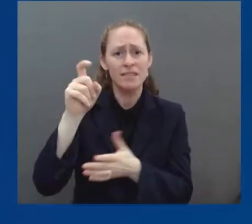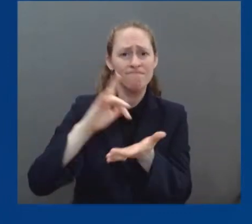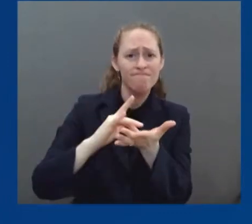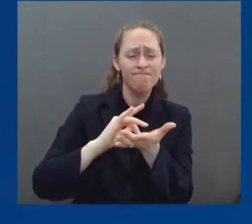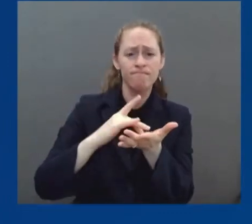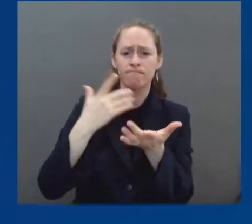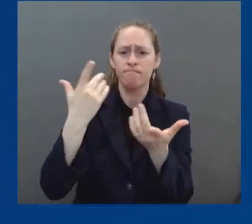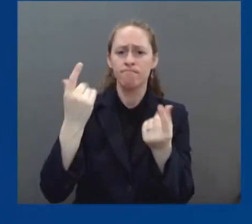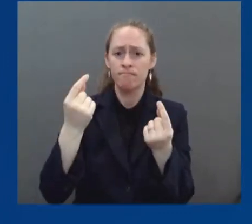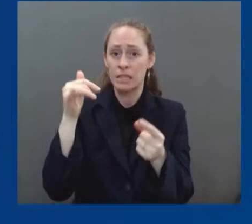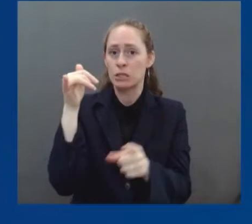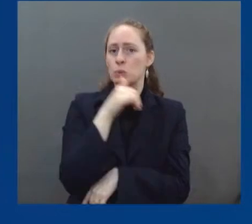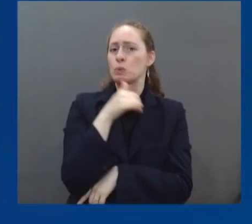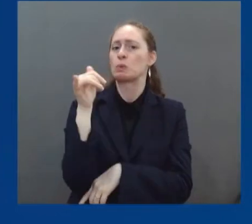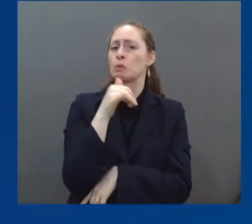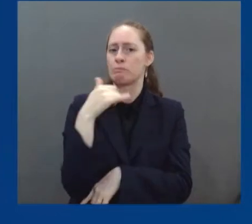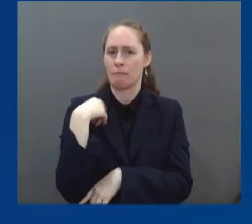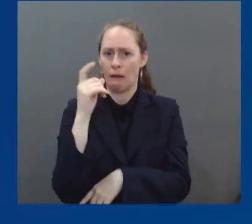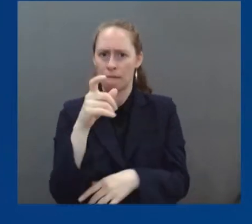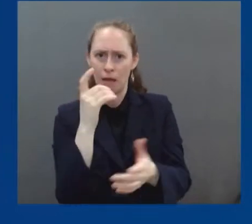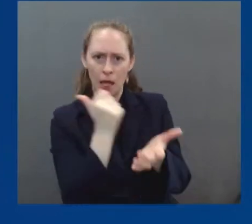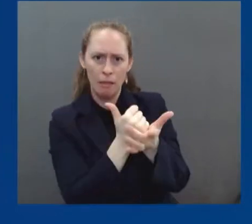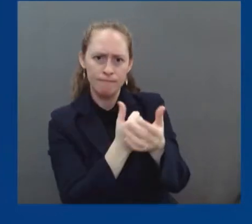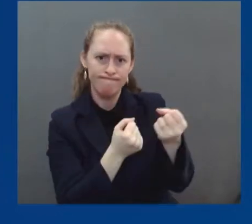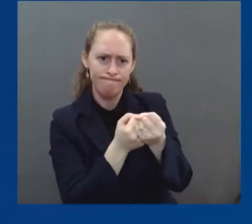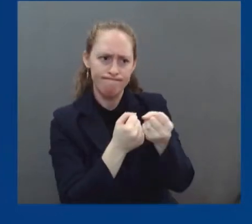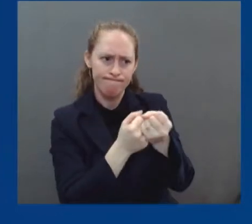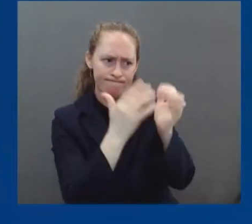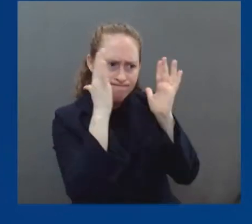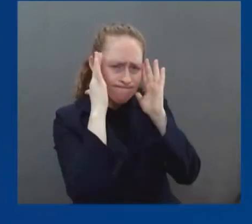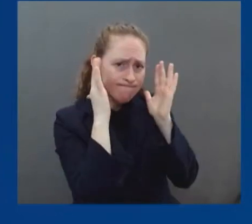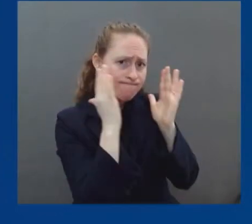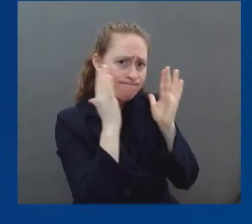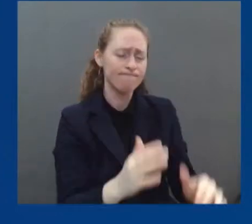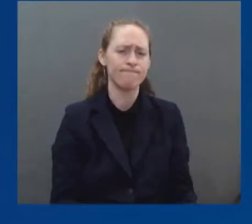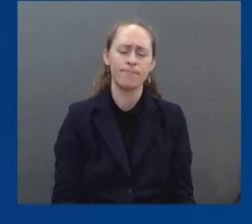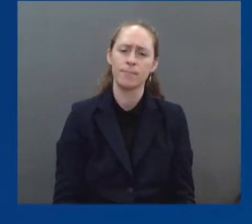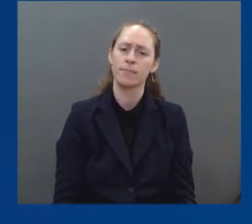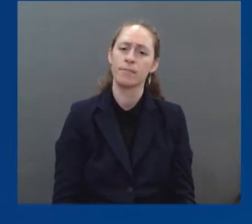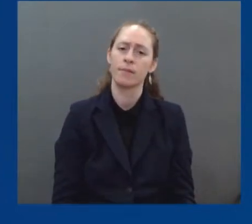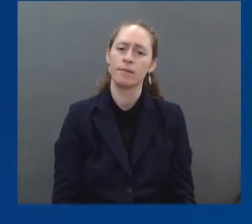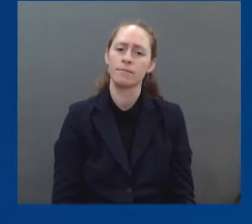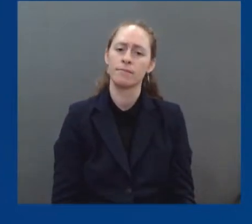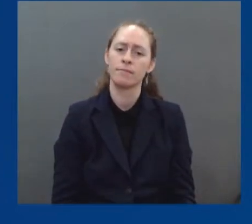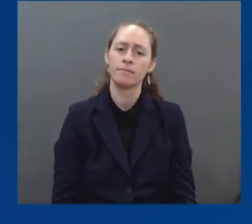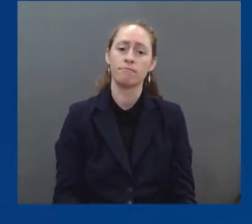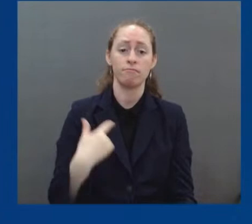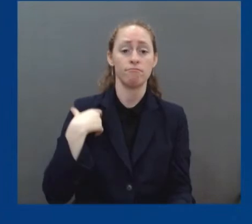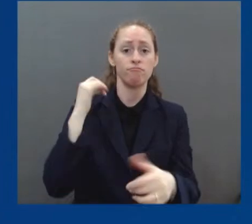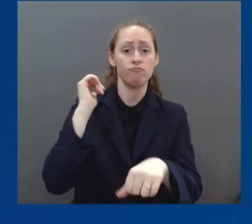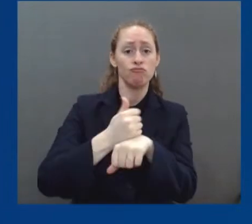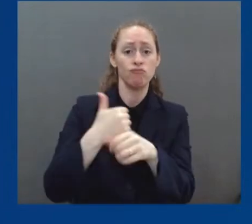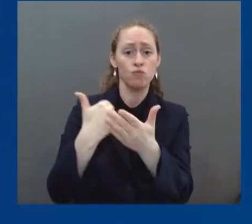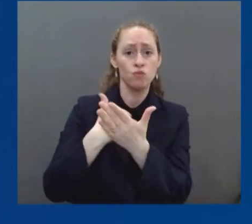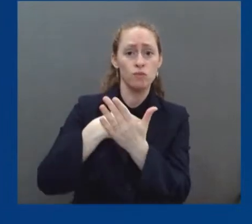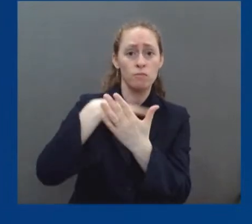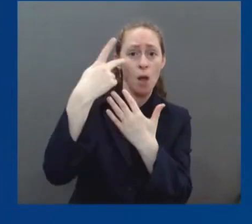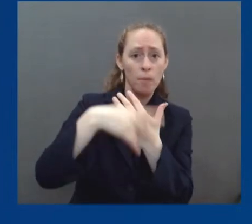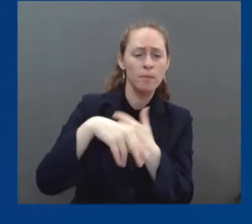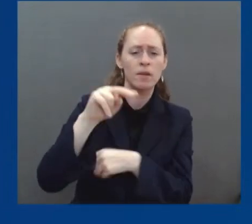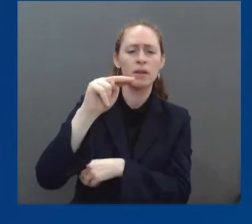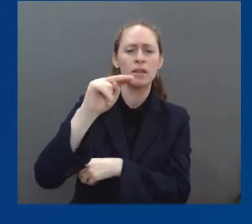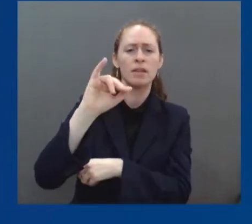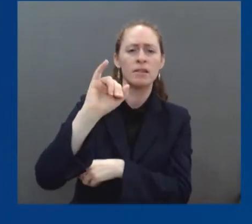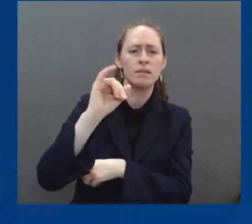loss. We've launched efforts across the NIH, the CDC, and the Veterans Administration, including the